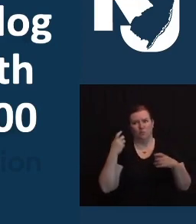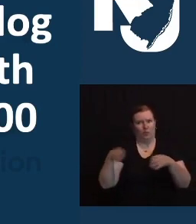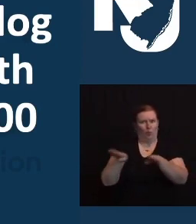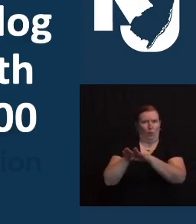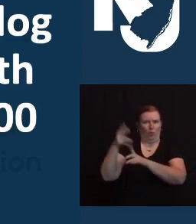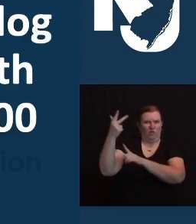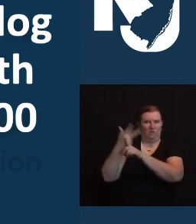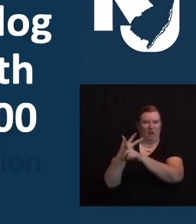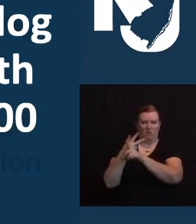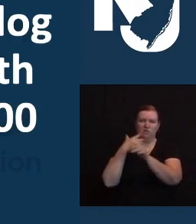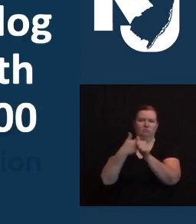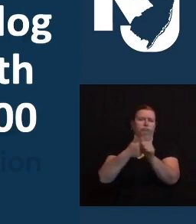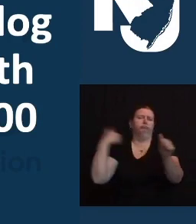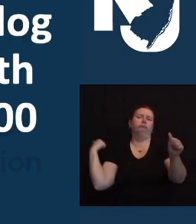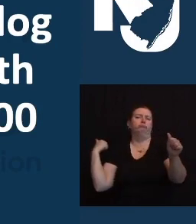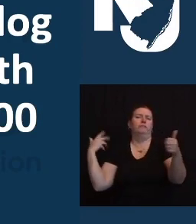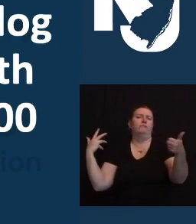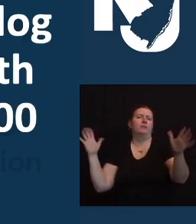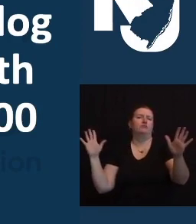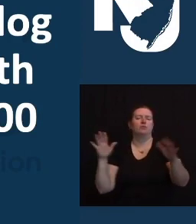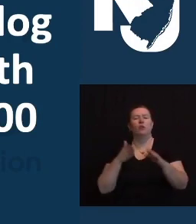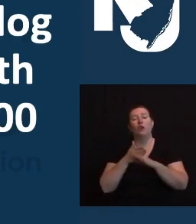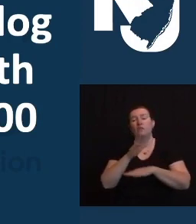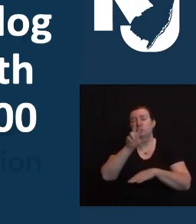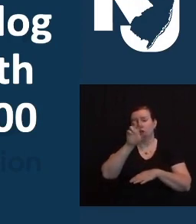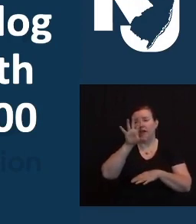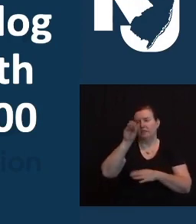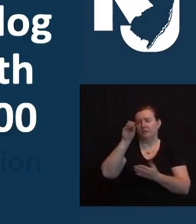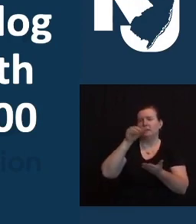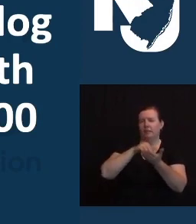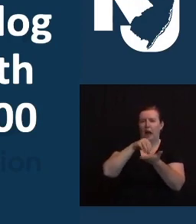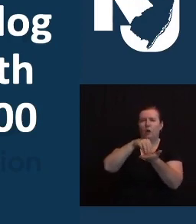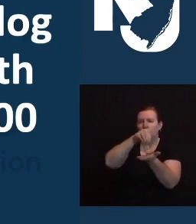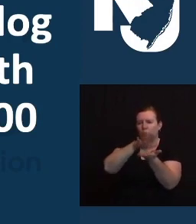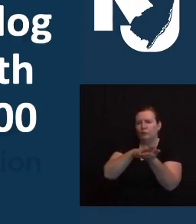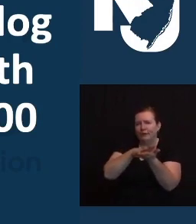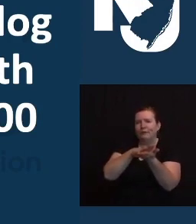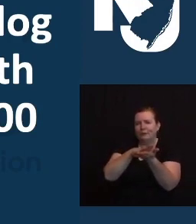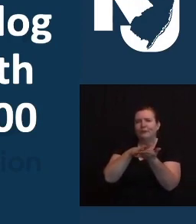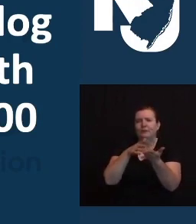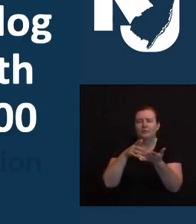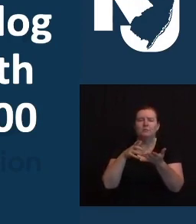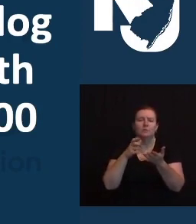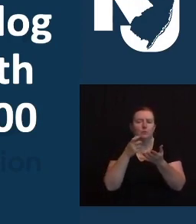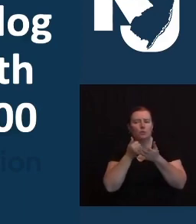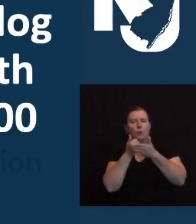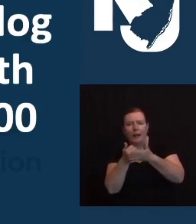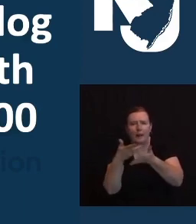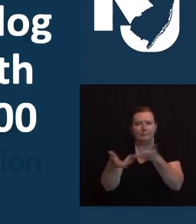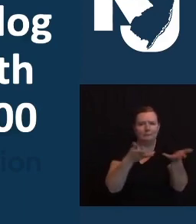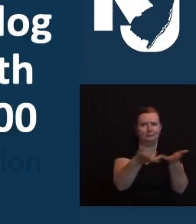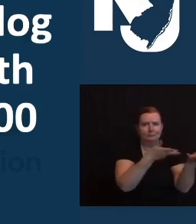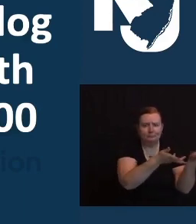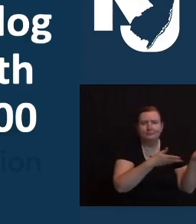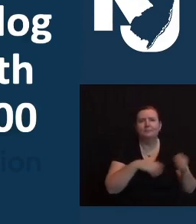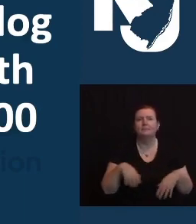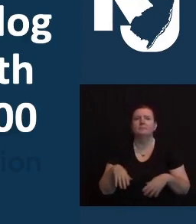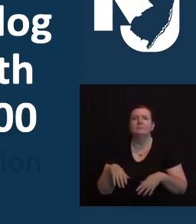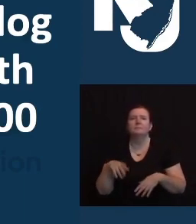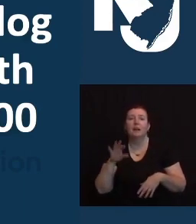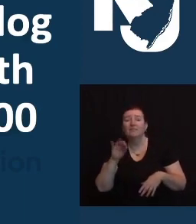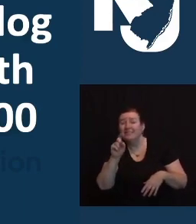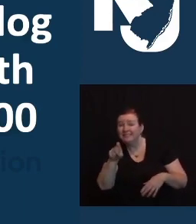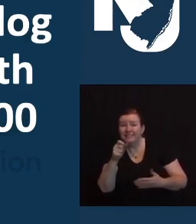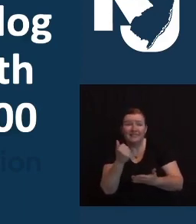355,000 transactions. Again, we urge everyone with business before the Motor Vehicle Commission to check online to see